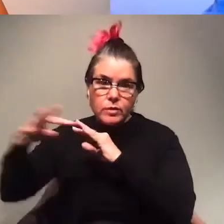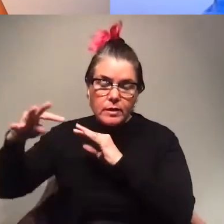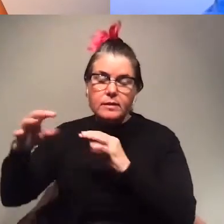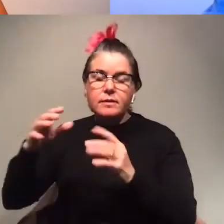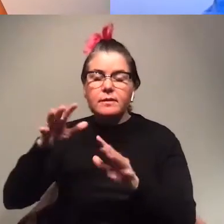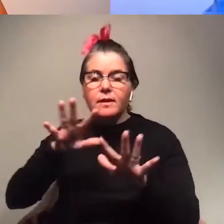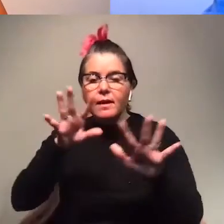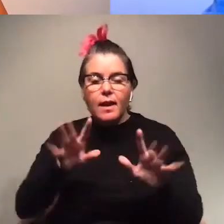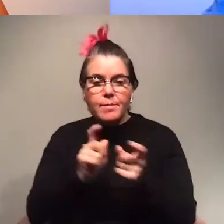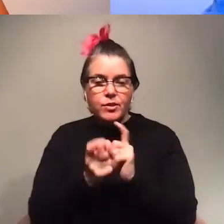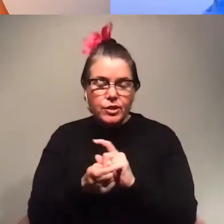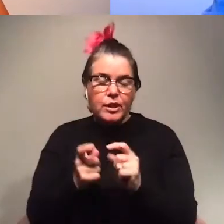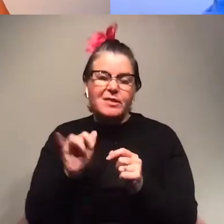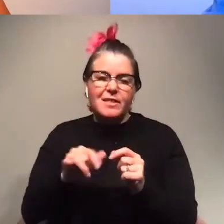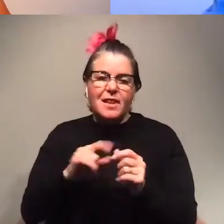that good stuff,